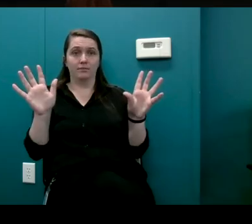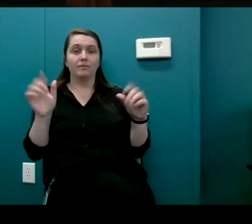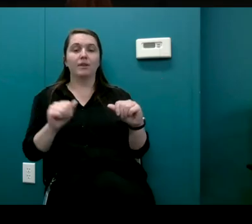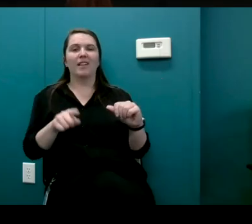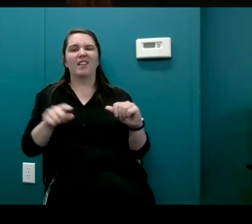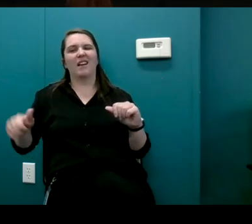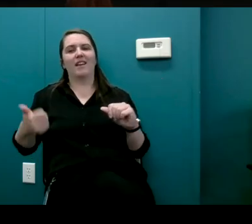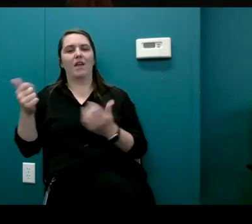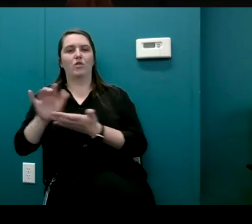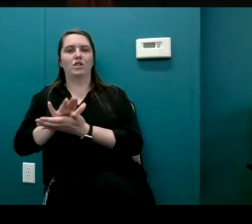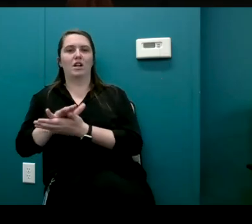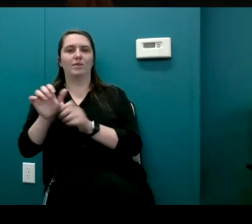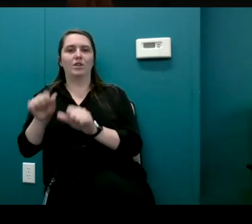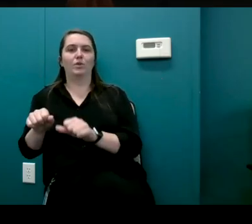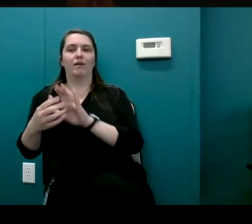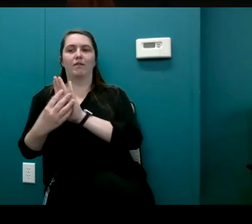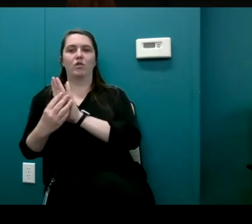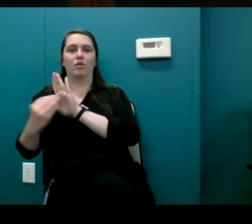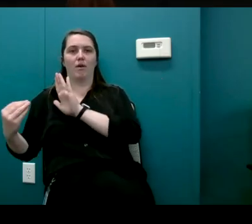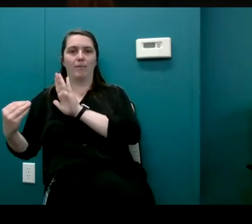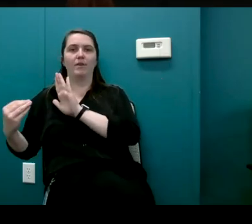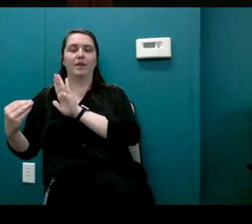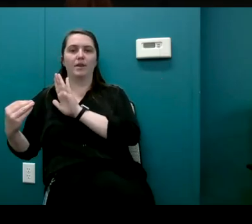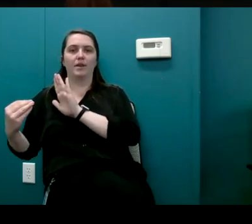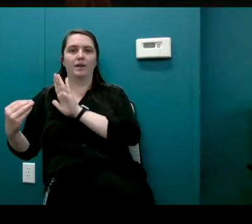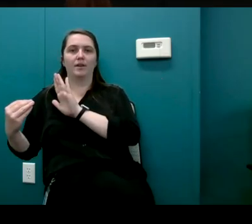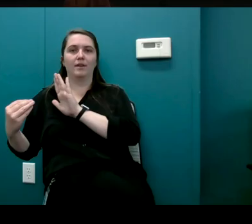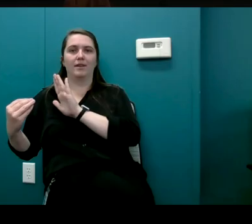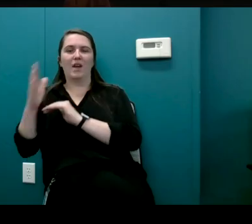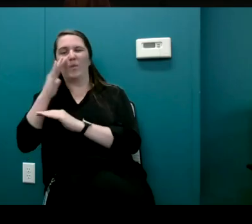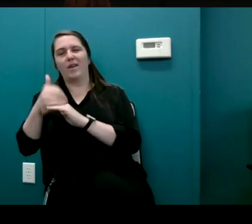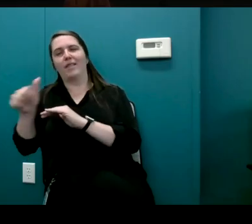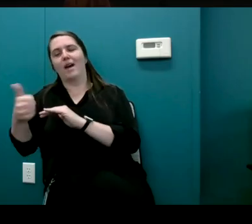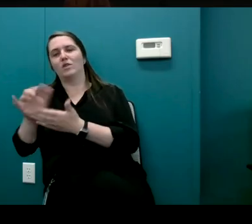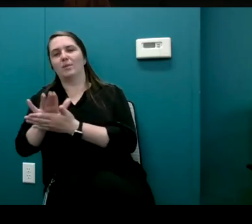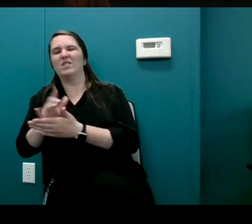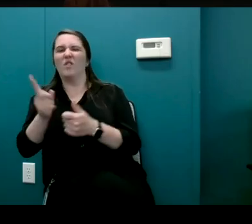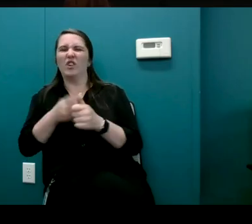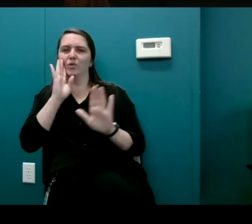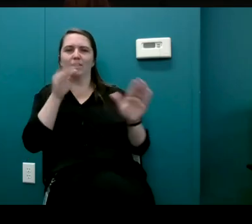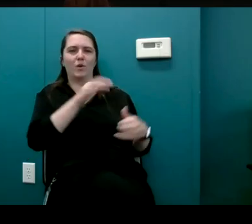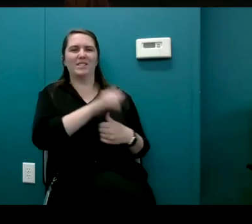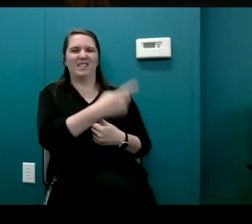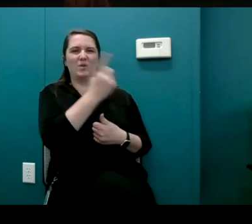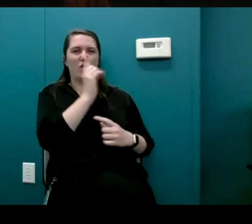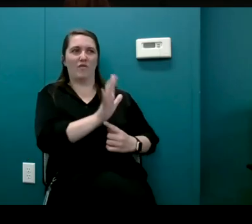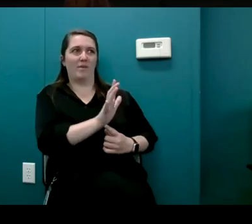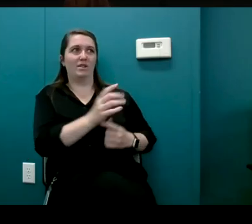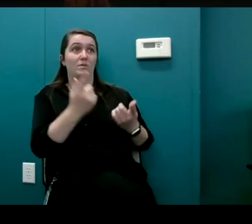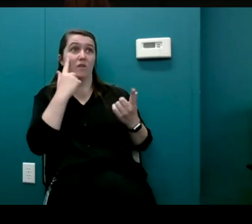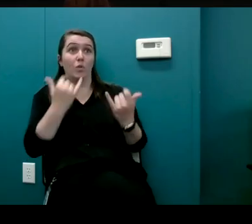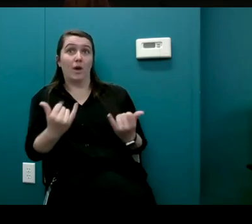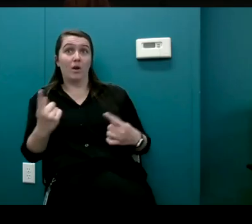another document that you guys can make a copy of. It'll be the next one. So we'll spend 5 minutes on this one, then I'll explain the last one. Do you guys have any